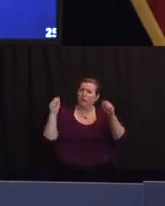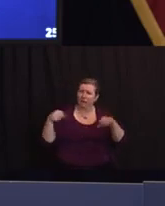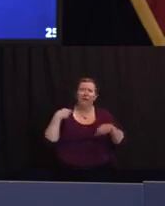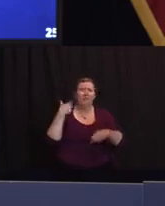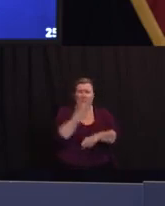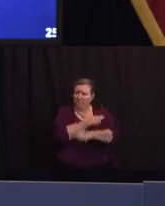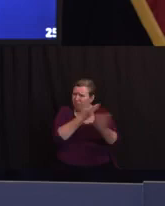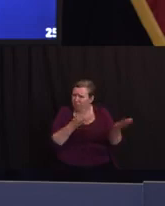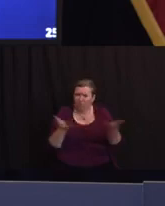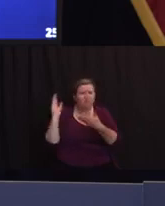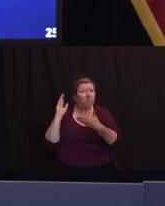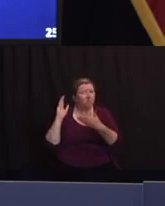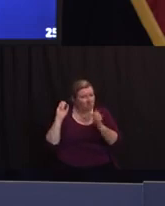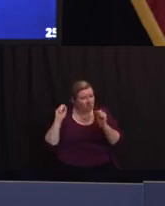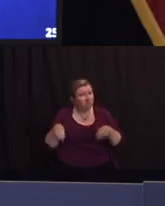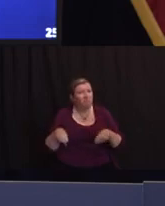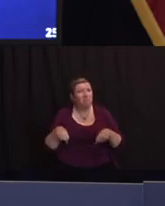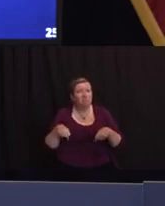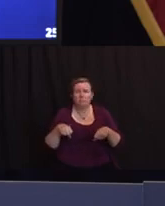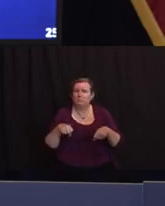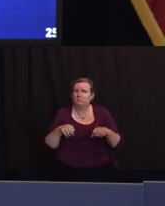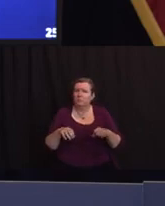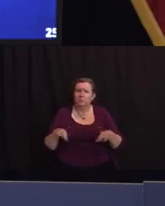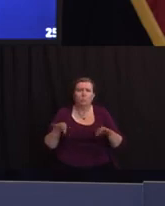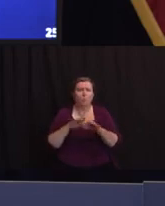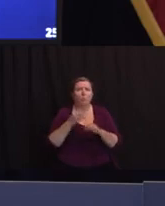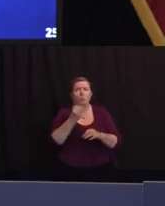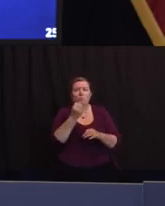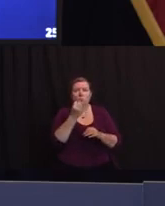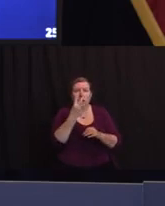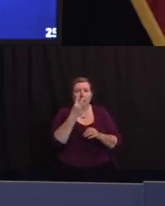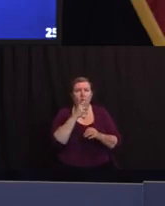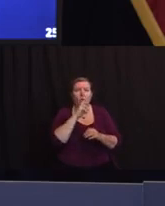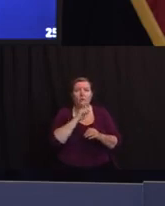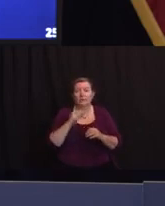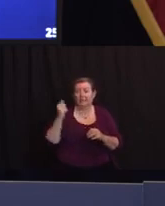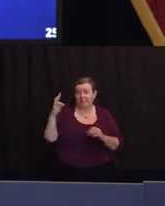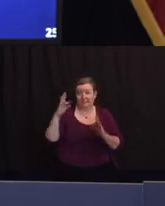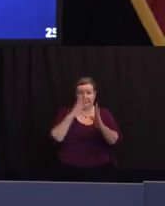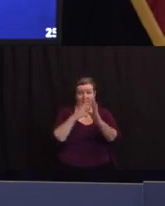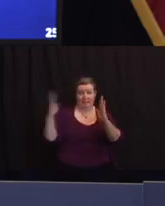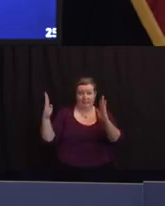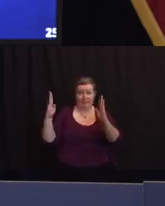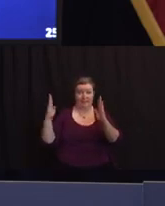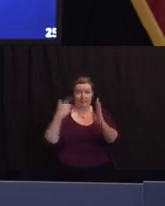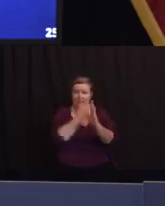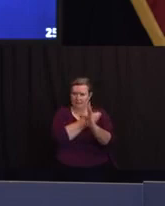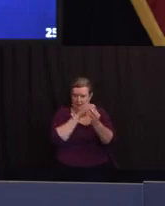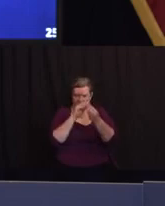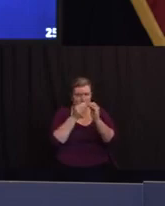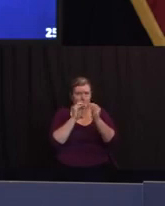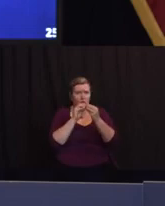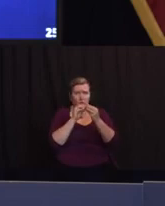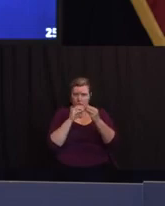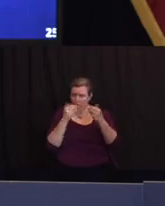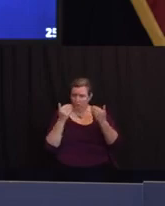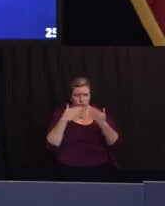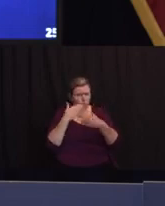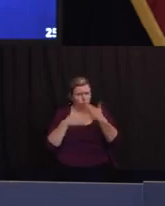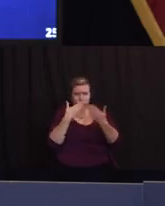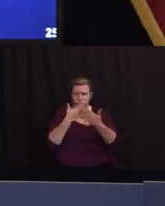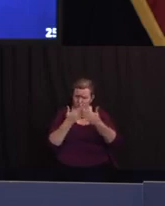the vaccination rate in 12 to 17-year-old group is strong, as this age group are mixing with those under